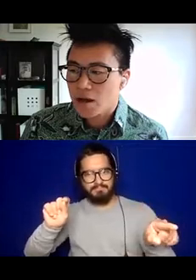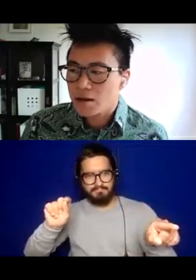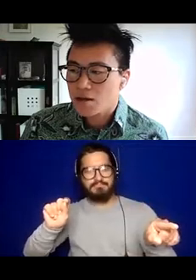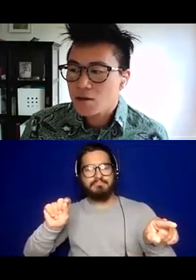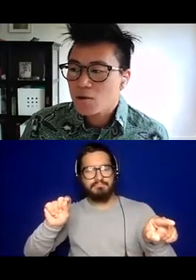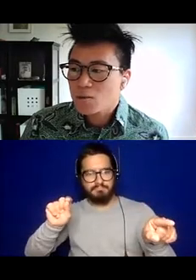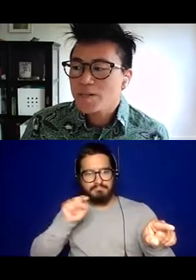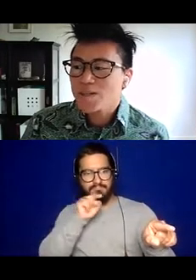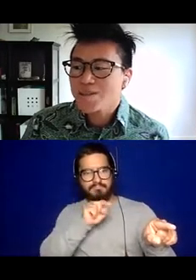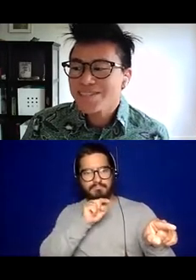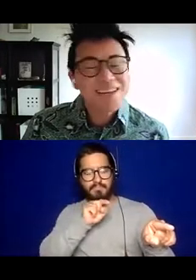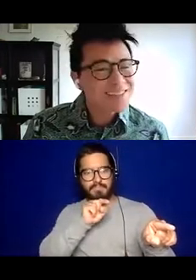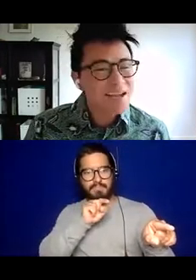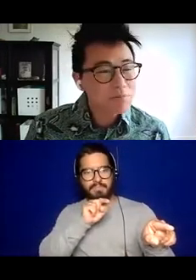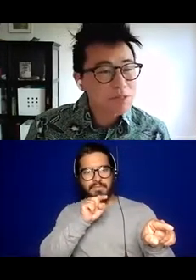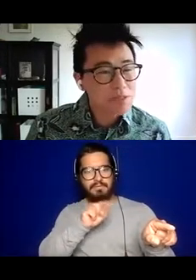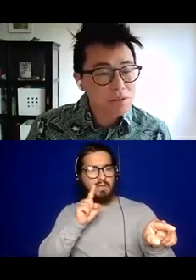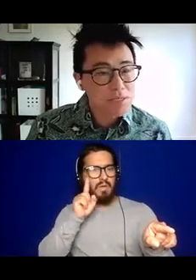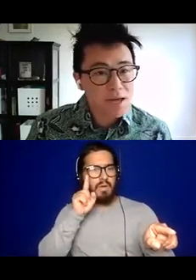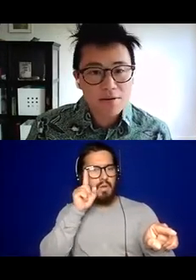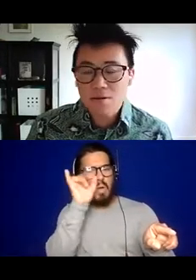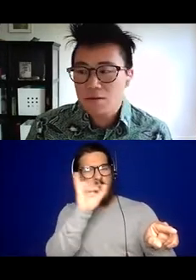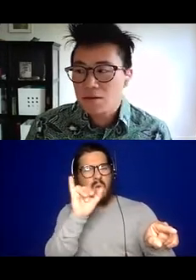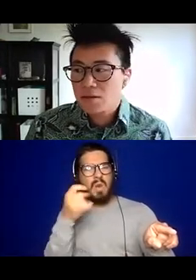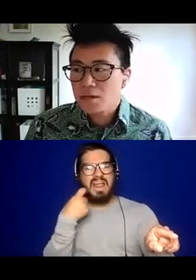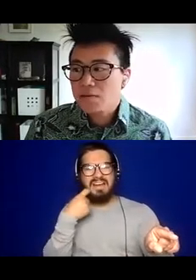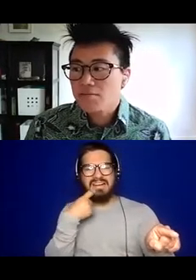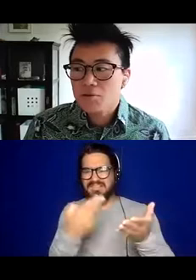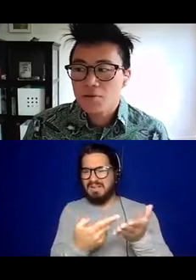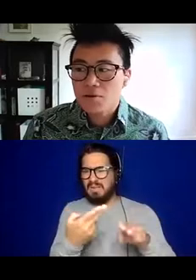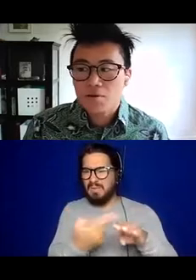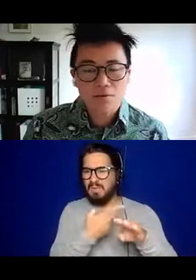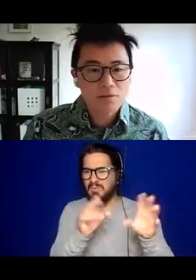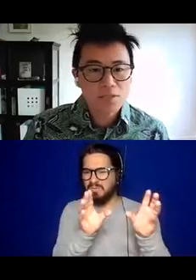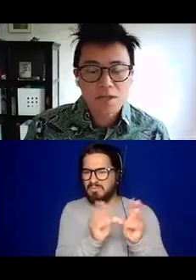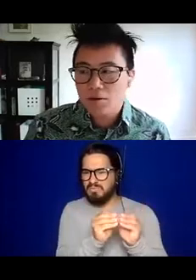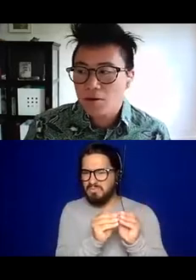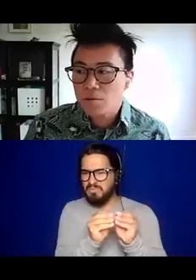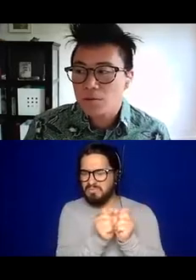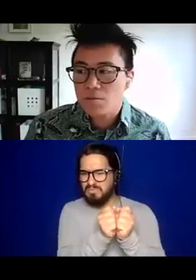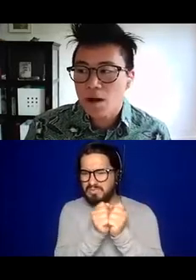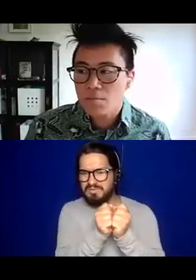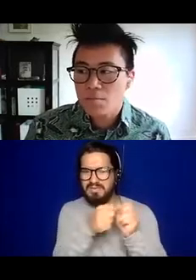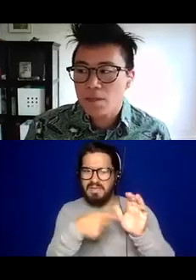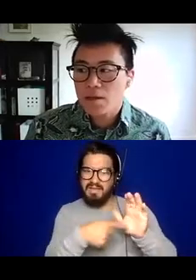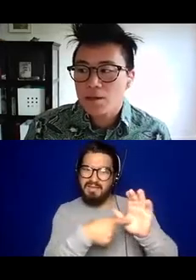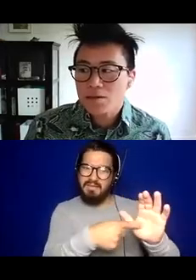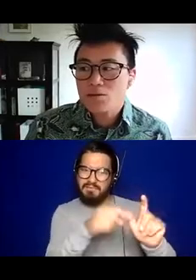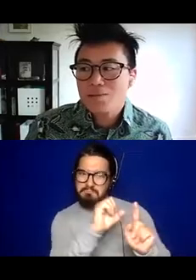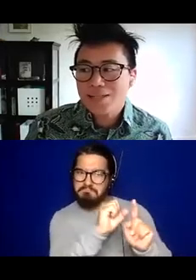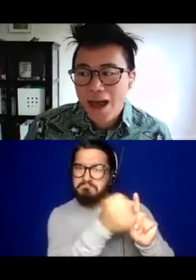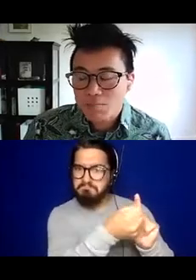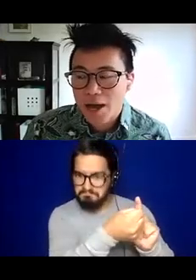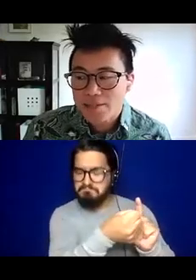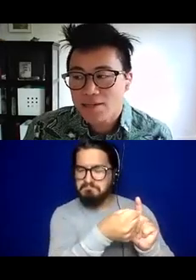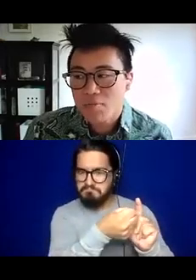which look just like the slides we just used together. They will give you your scenario. You're